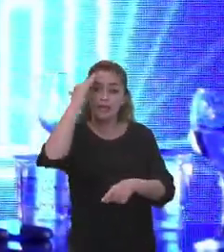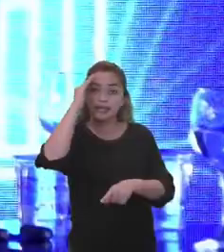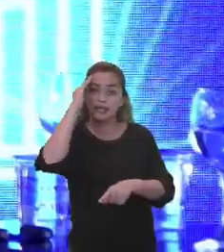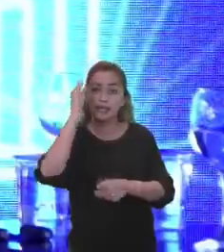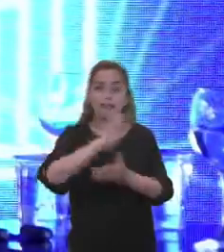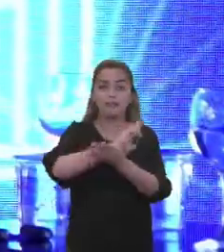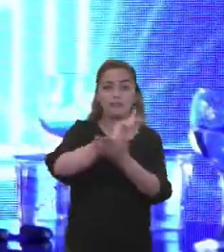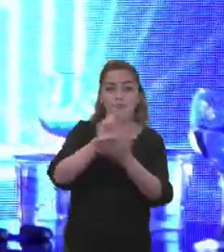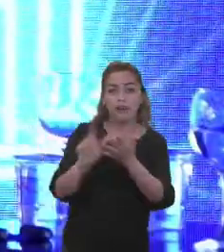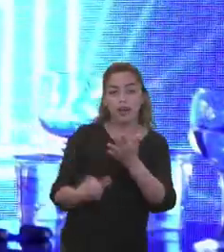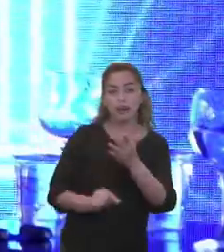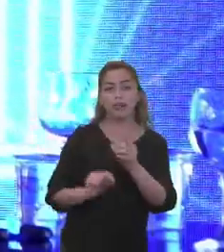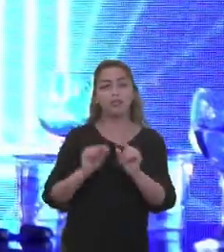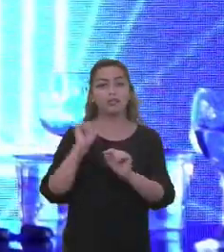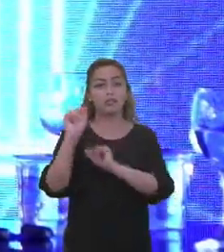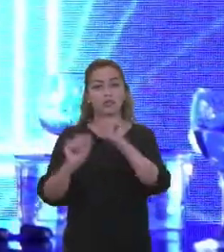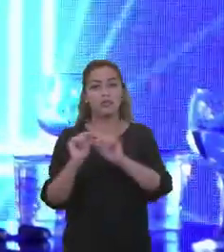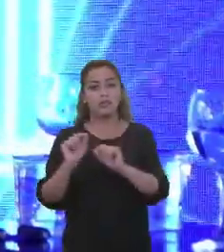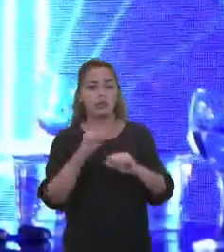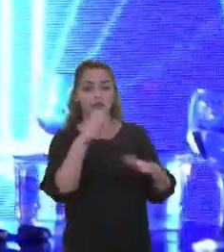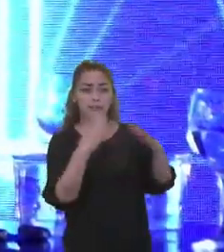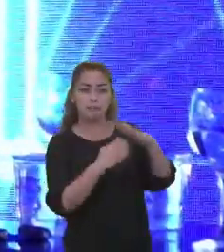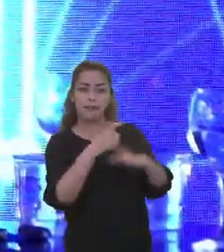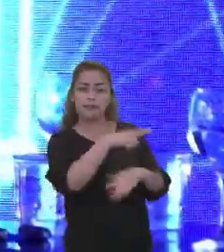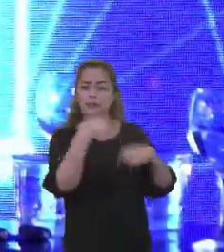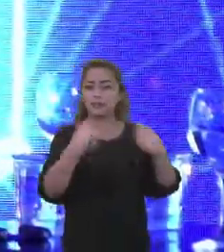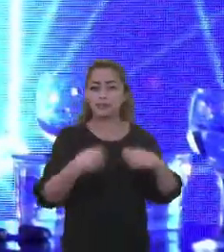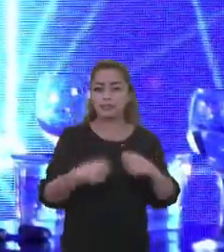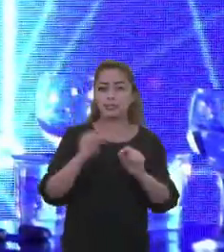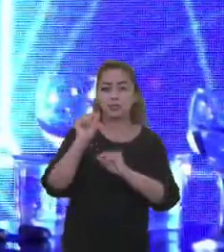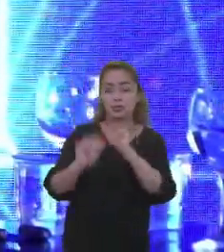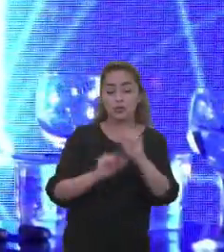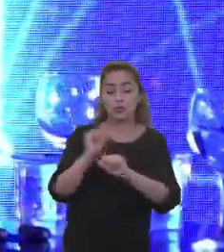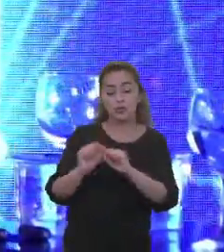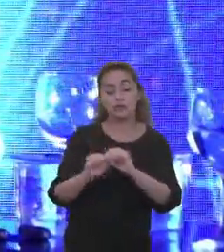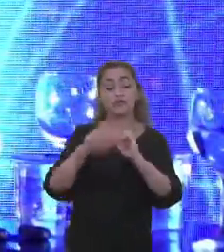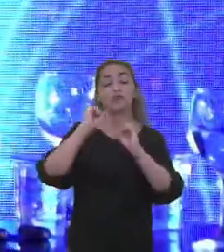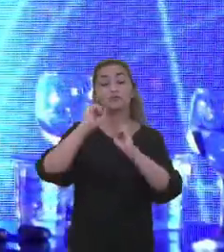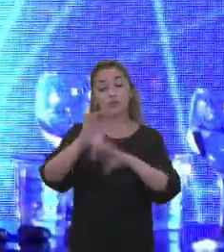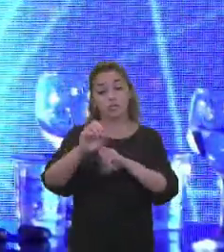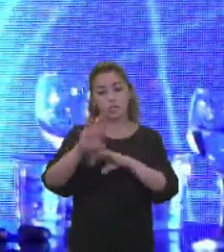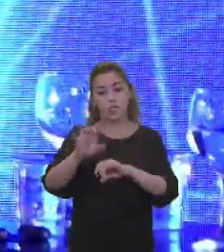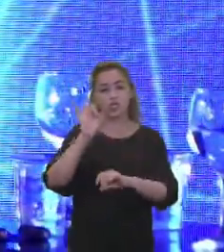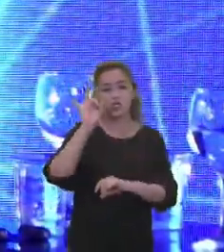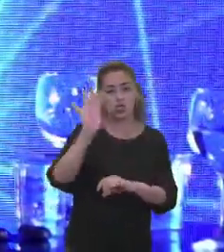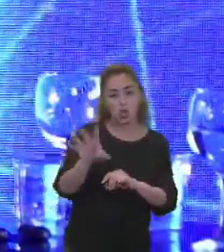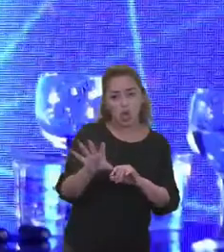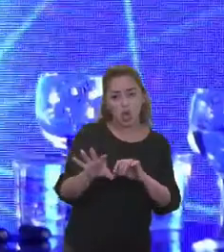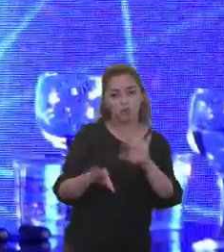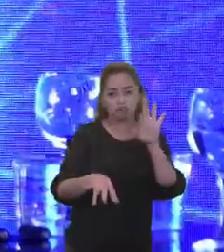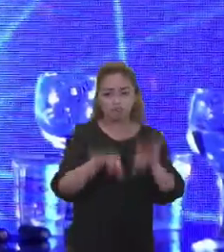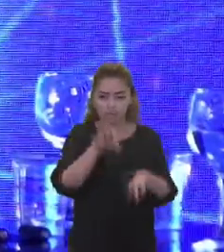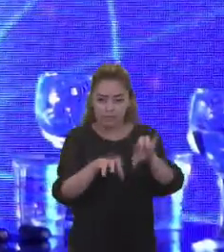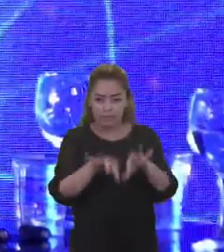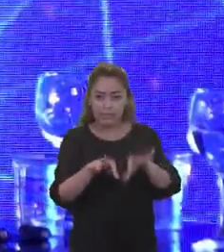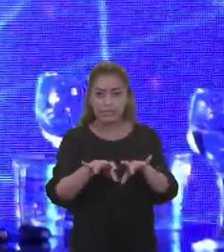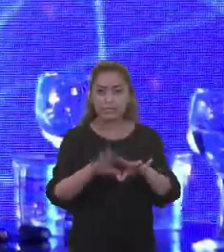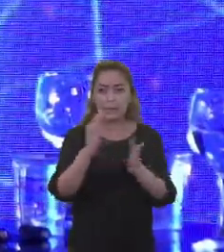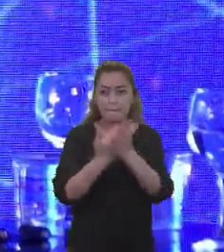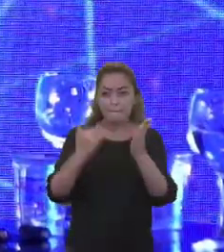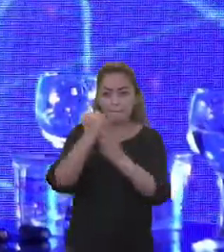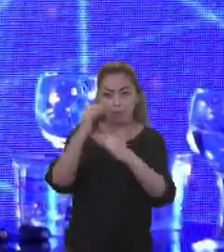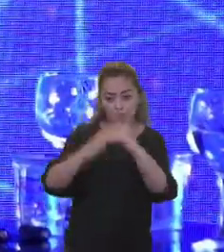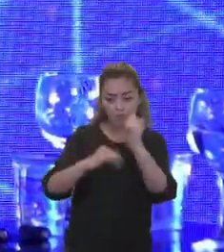understanding all the soft skills that the companies want from the staff. We're not just teaching code language, but